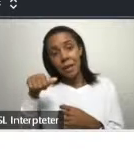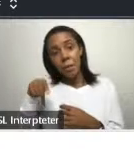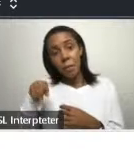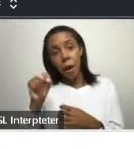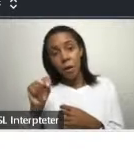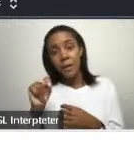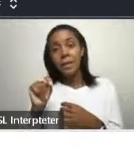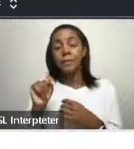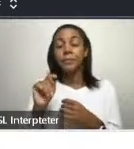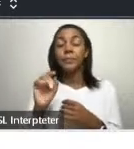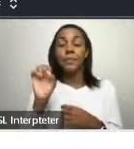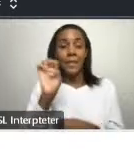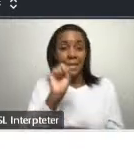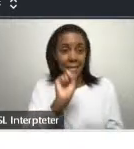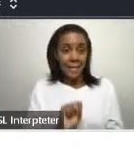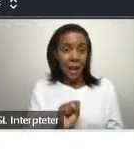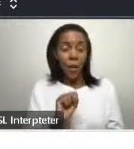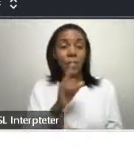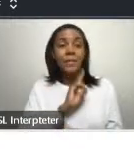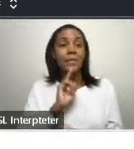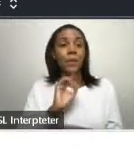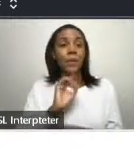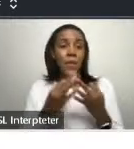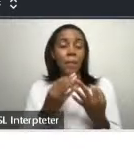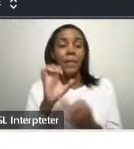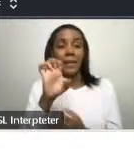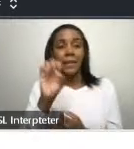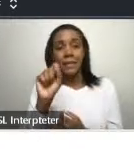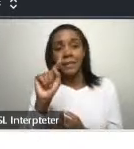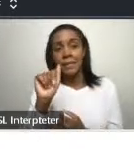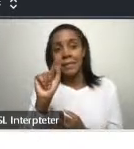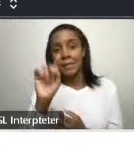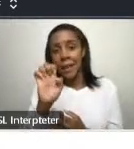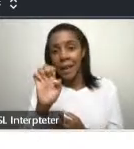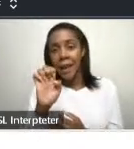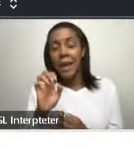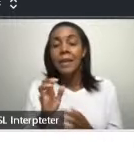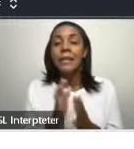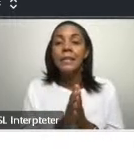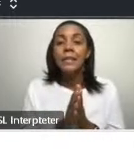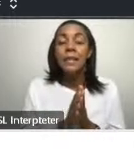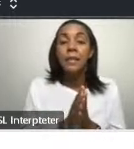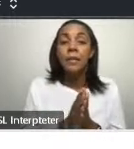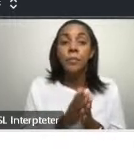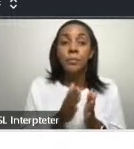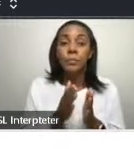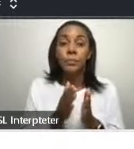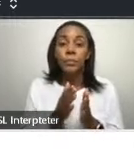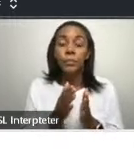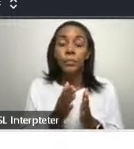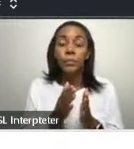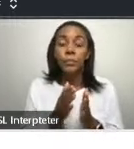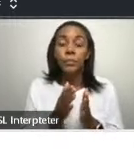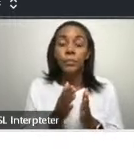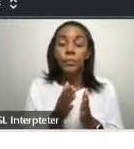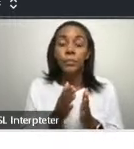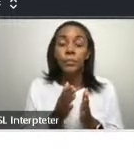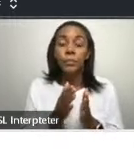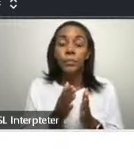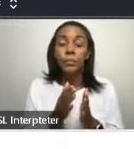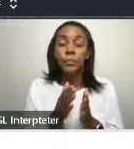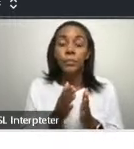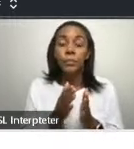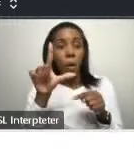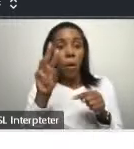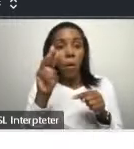estates to the south along Scape Road. Adjacent to this development is the Holmes Road Elementary